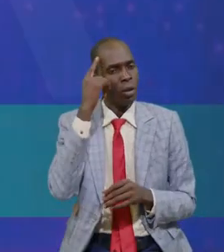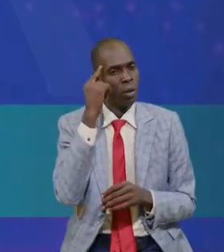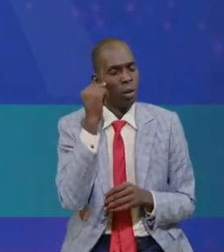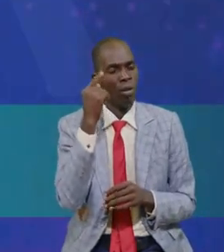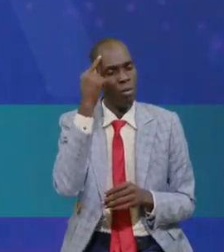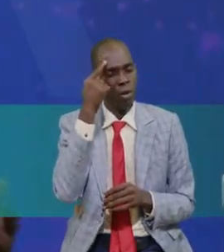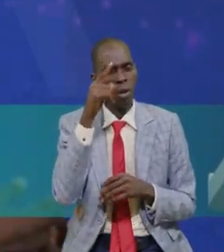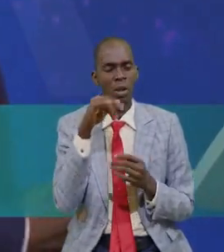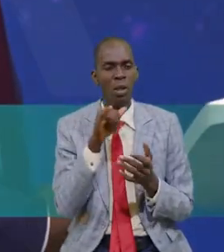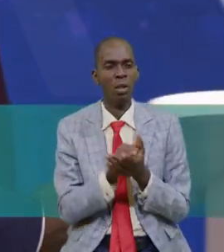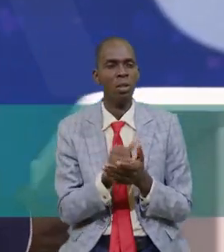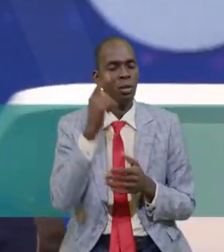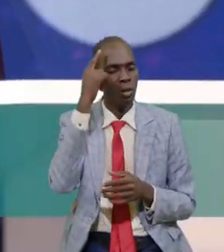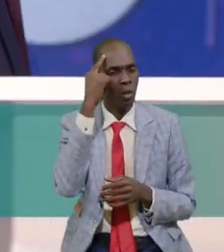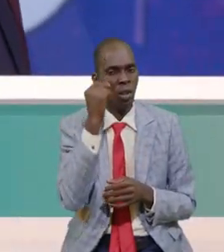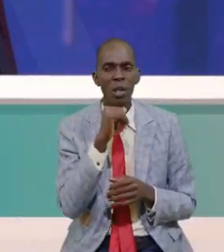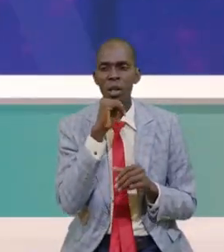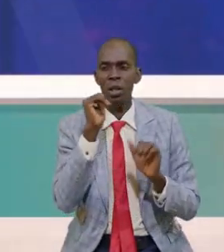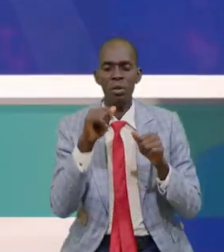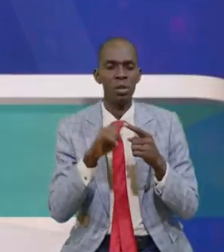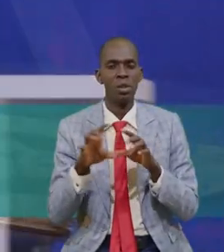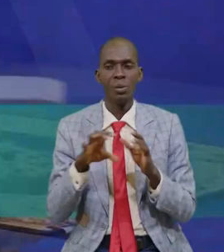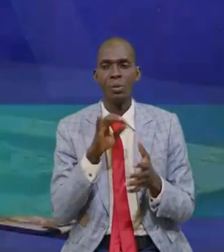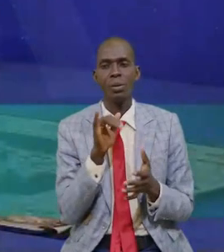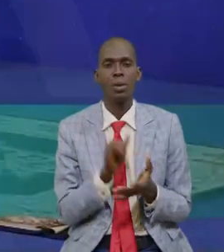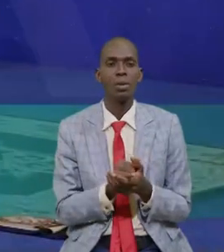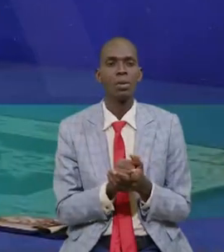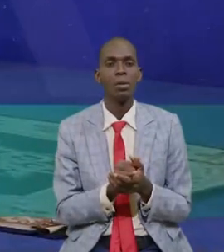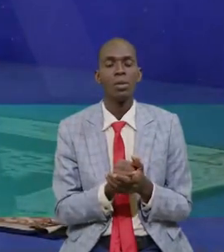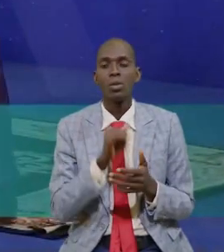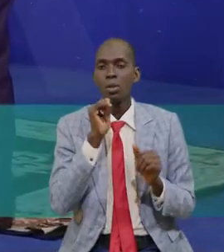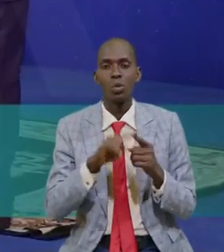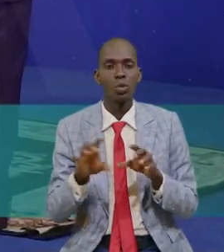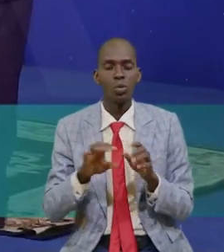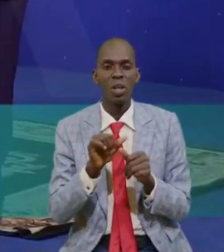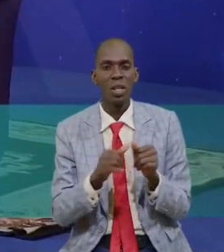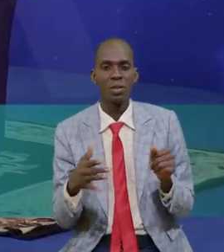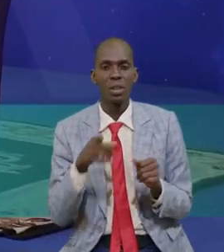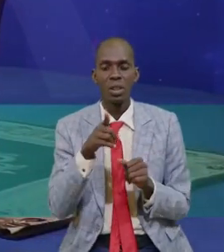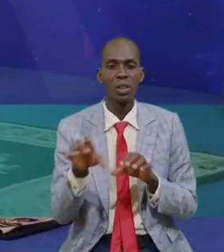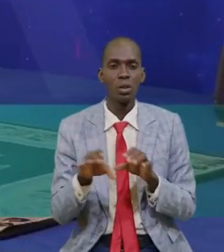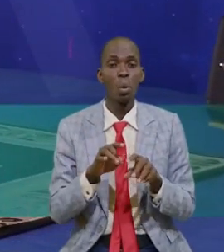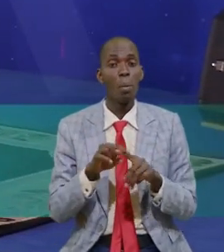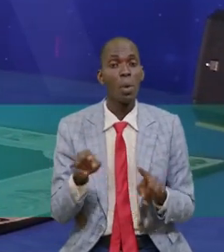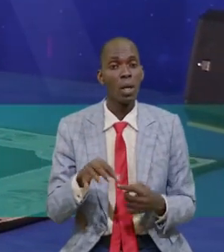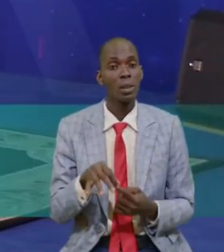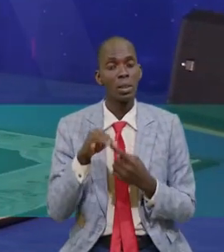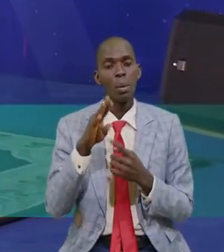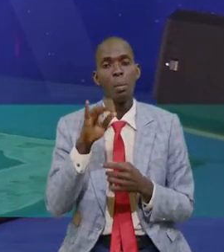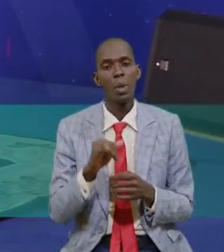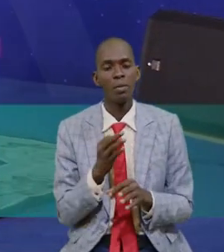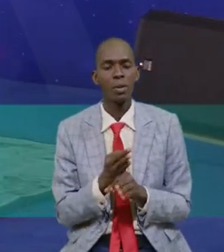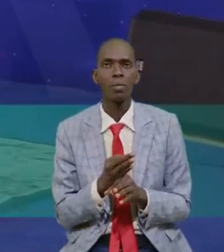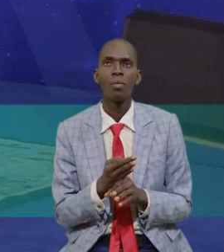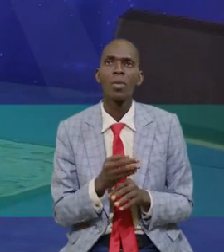that. Moses couldn't have done everything he did except by faith. Moses, here am I.